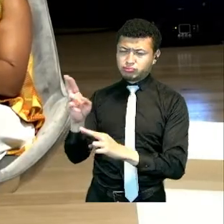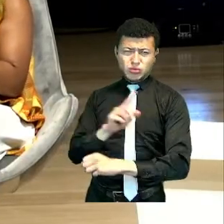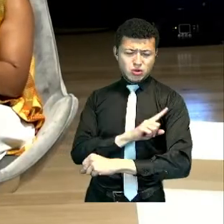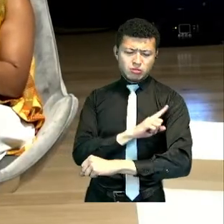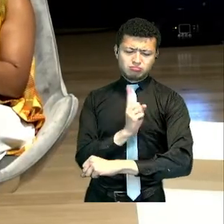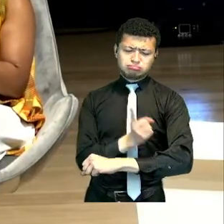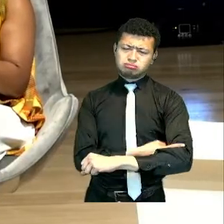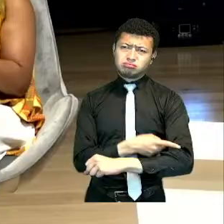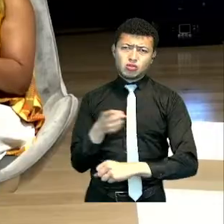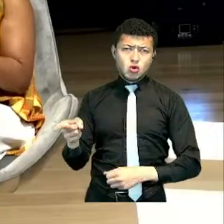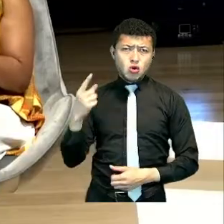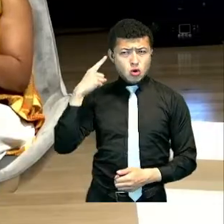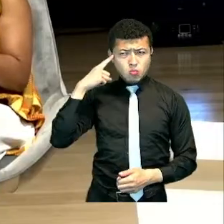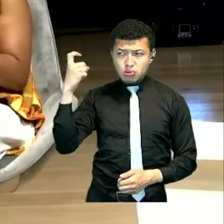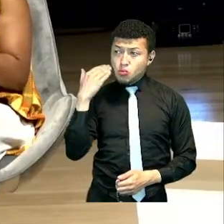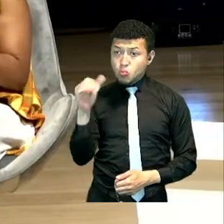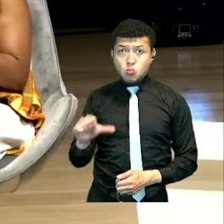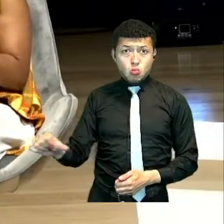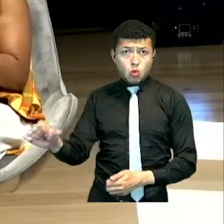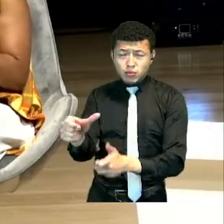speak before you.